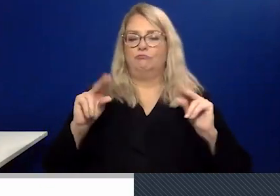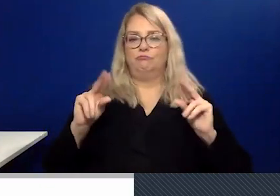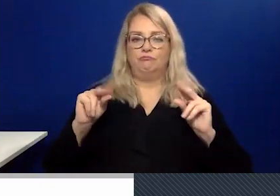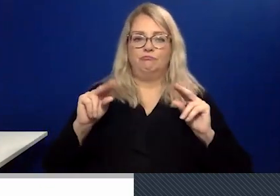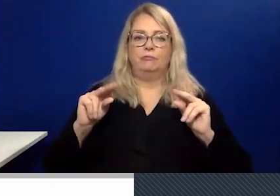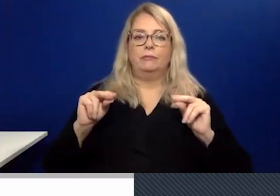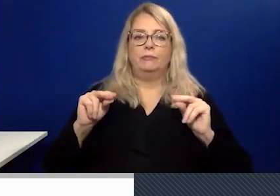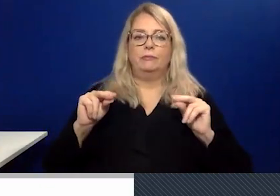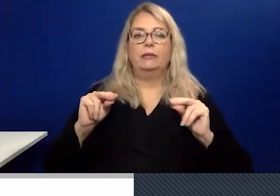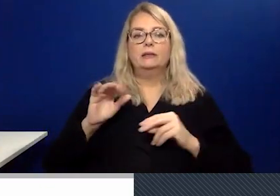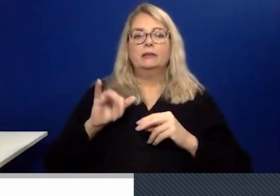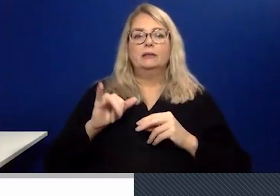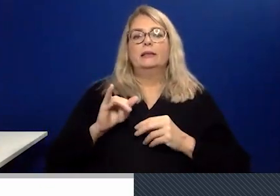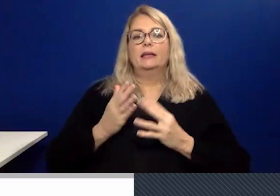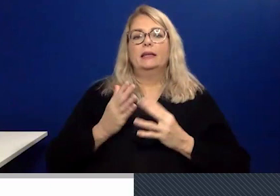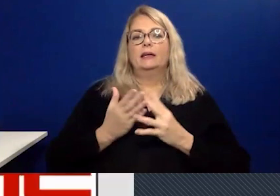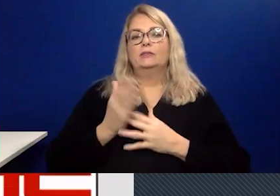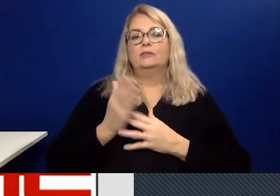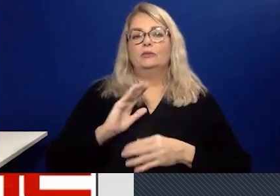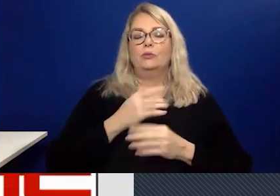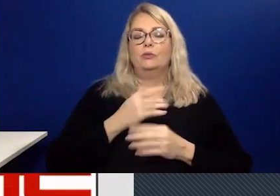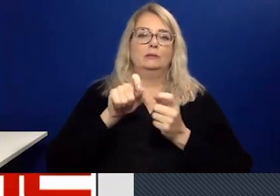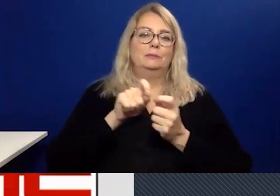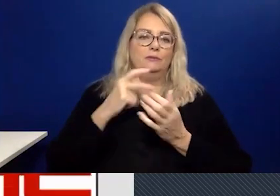our particular program.